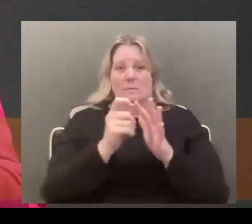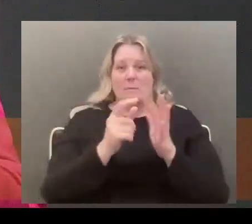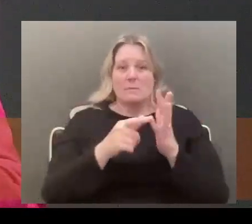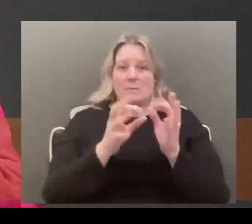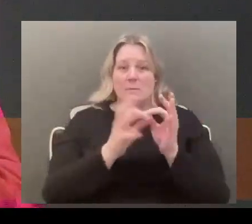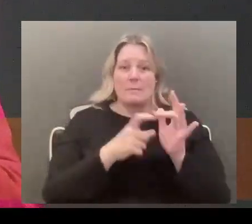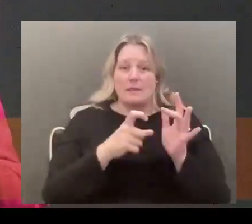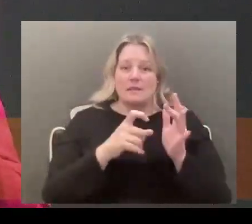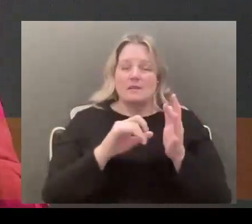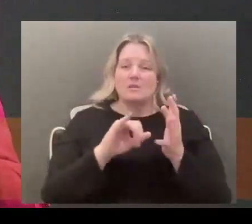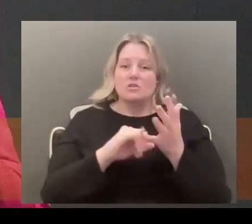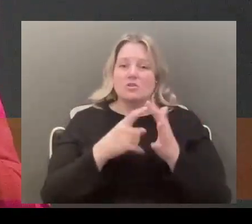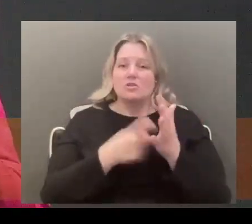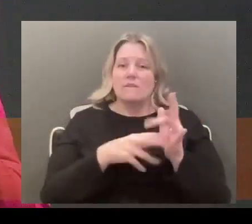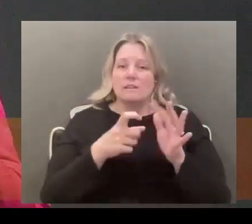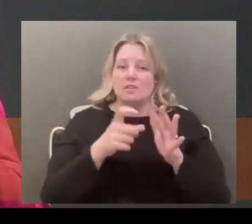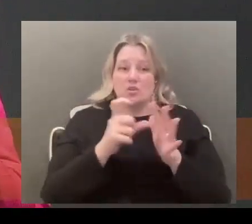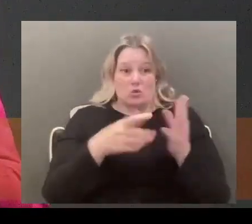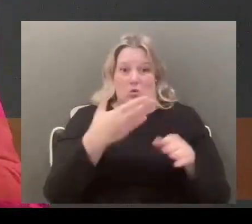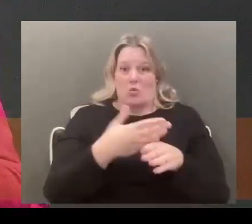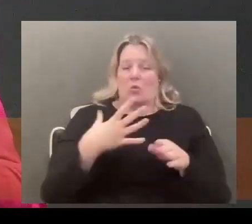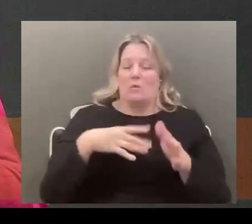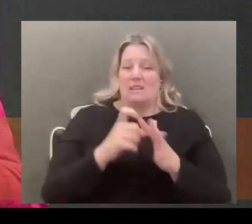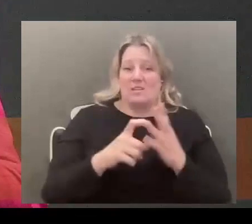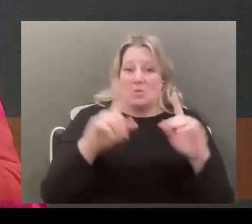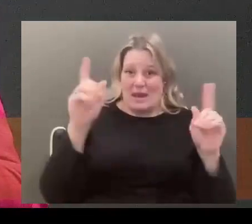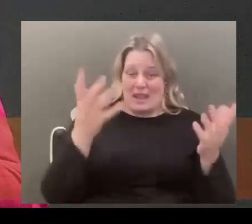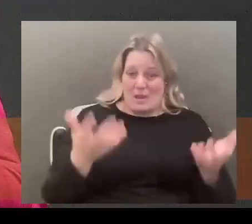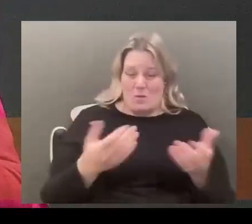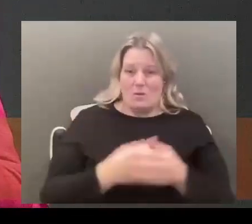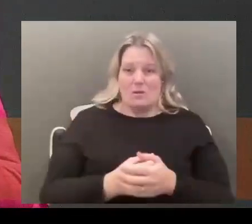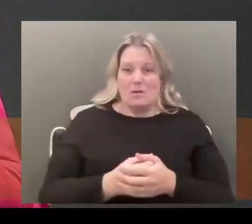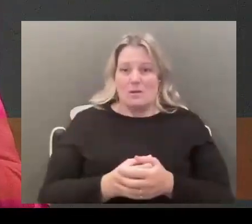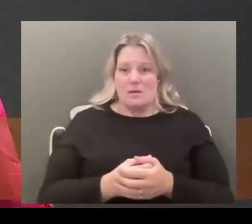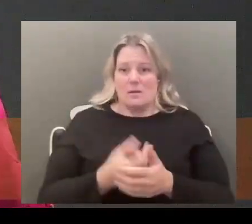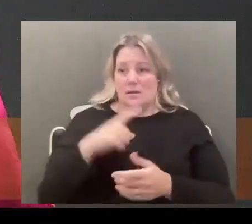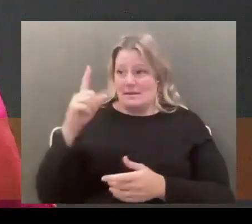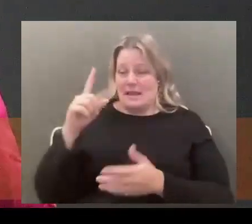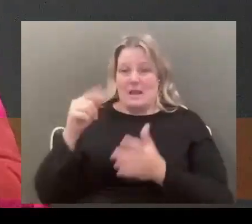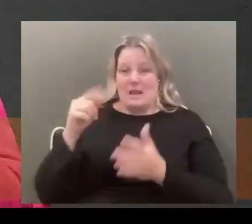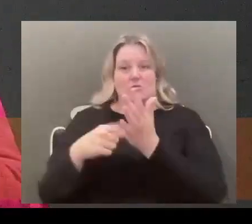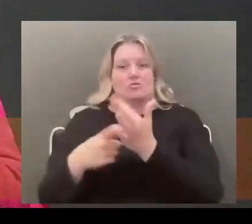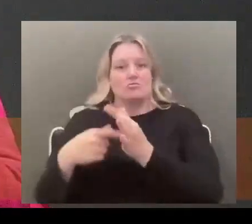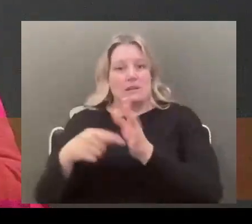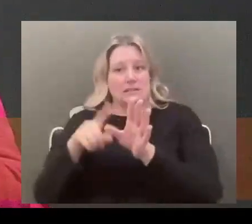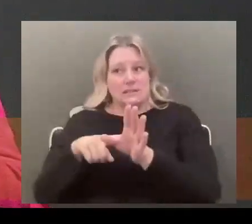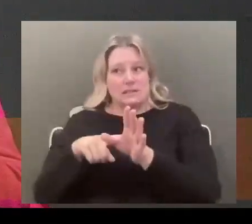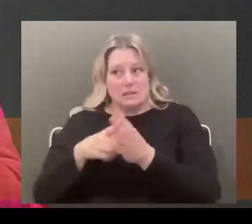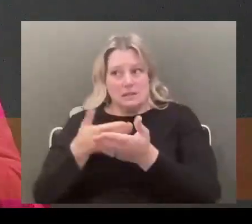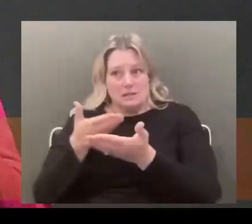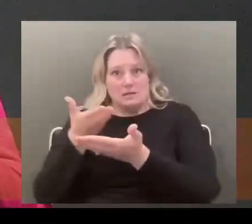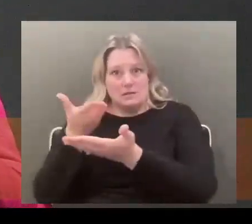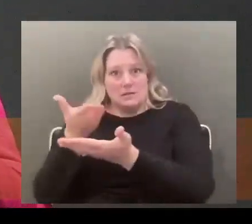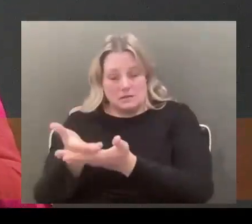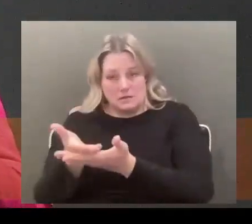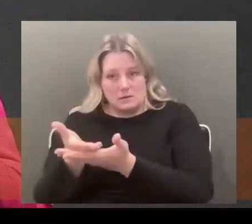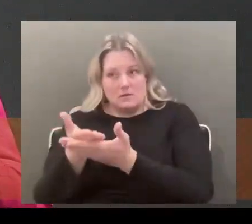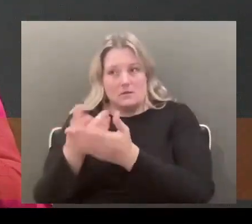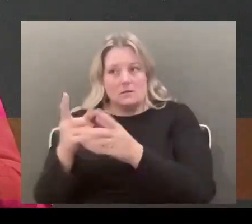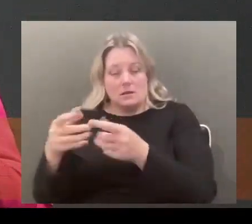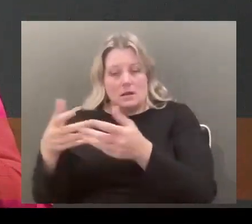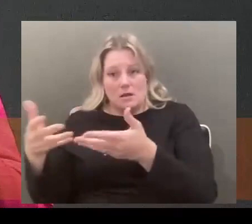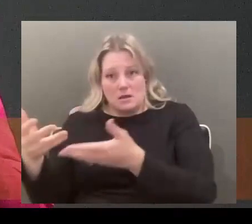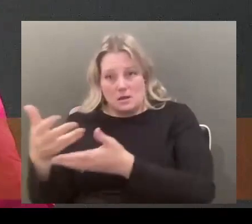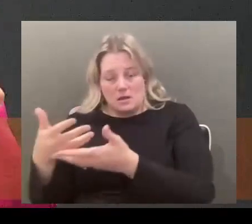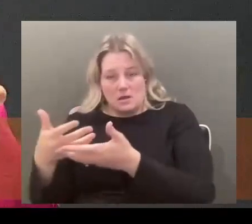now? Because clearly, since treaties on the table, we've moved beyond Aboriginal affairs